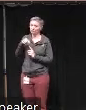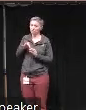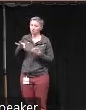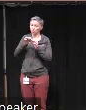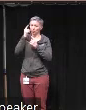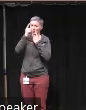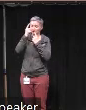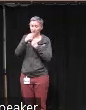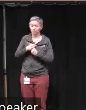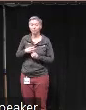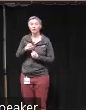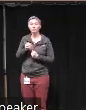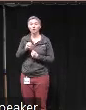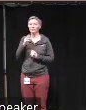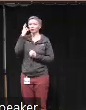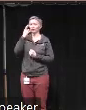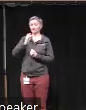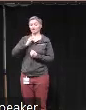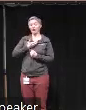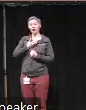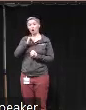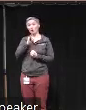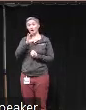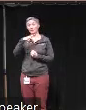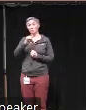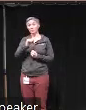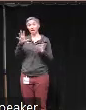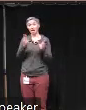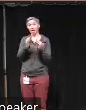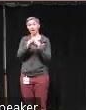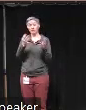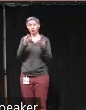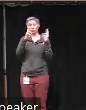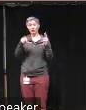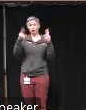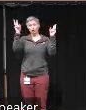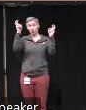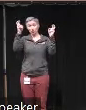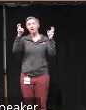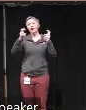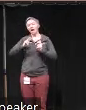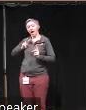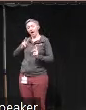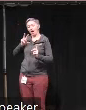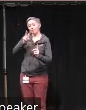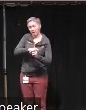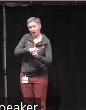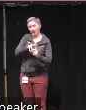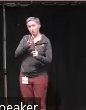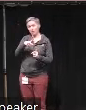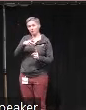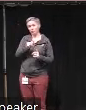why the theme of our ICPM Rochester was the application of biopsychosocial model.